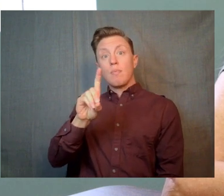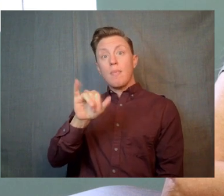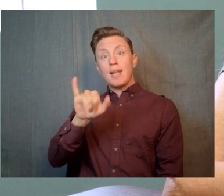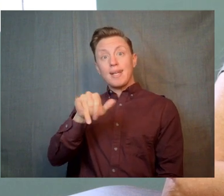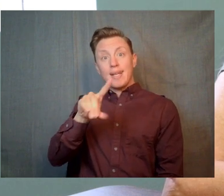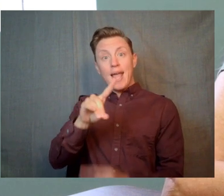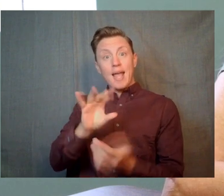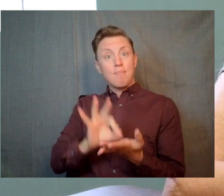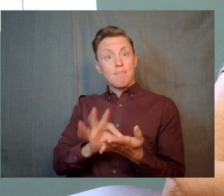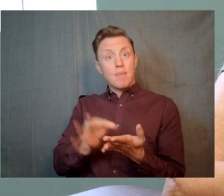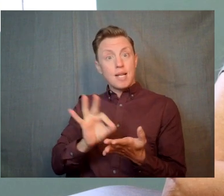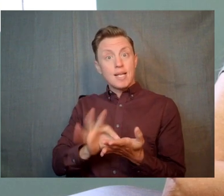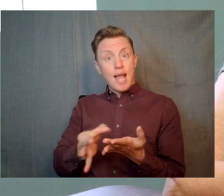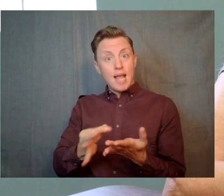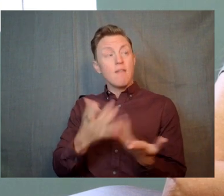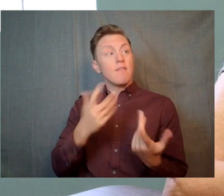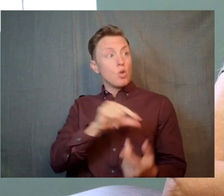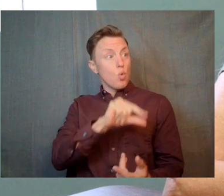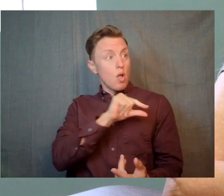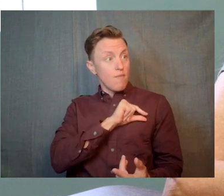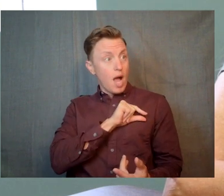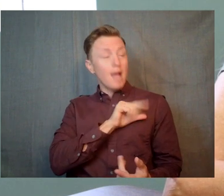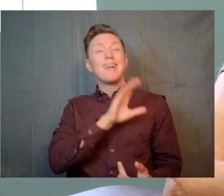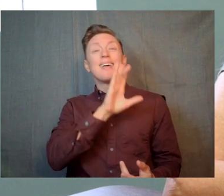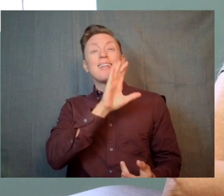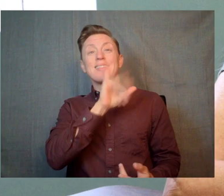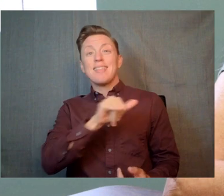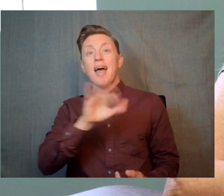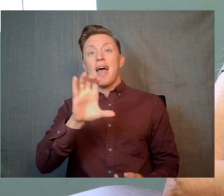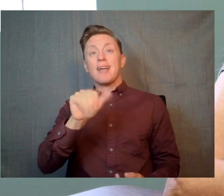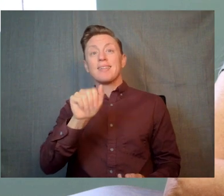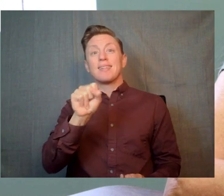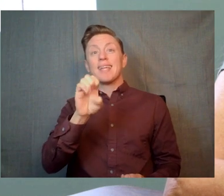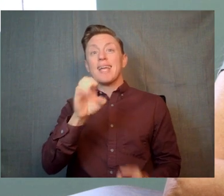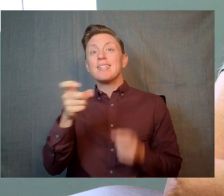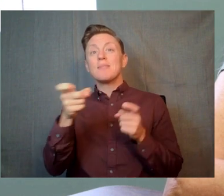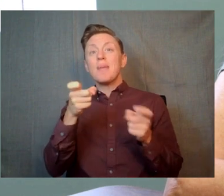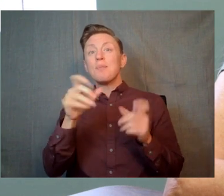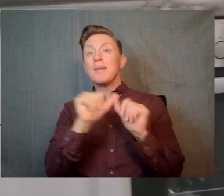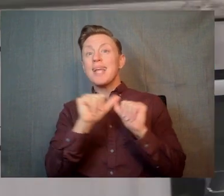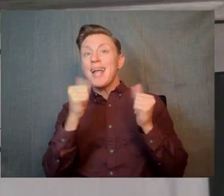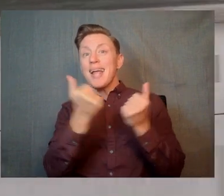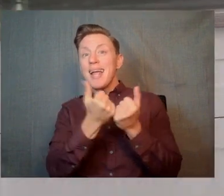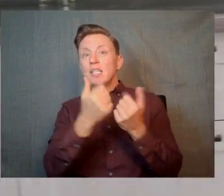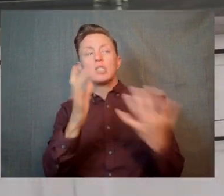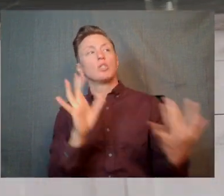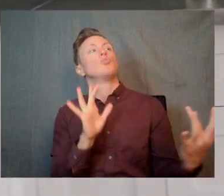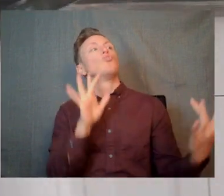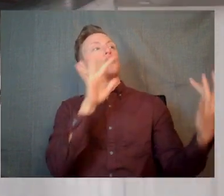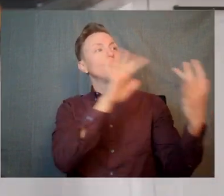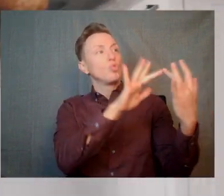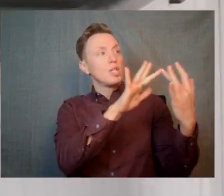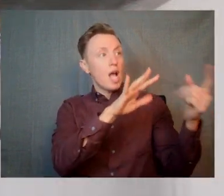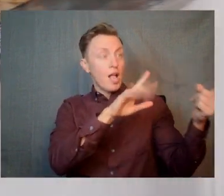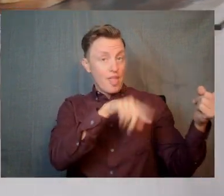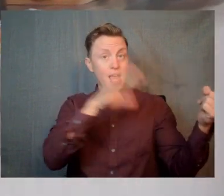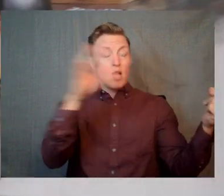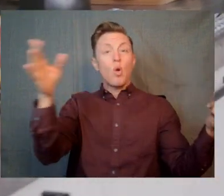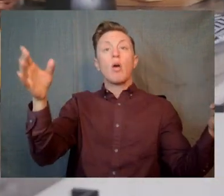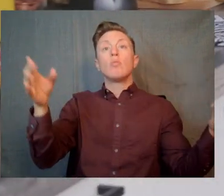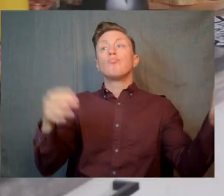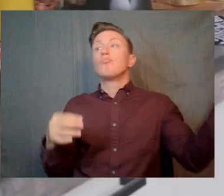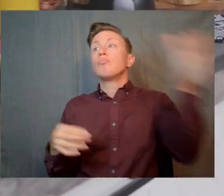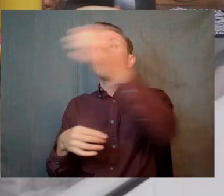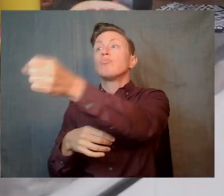Medicaid, you can call your local case management agency and they will assign you